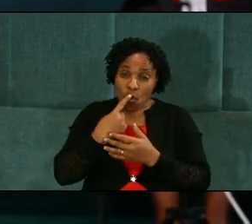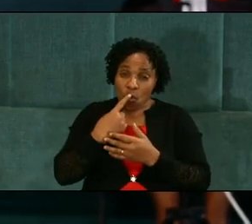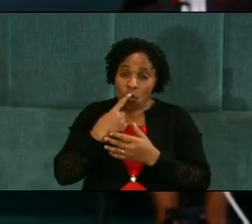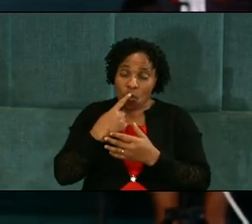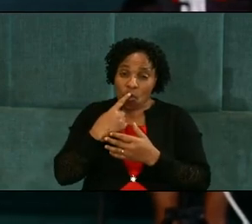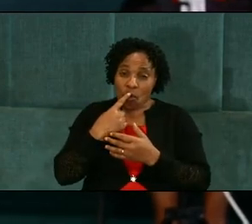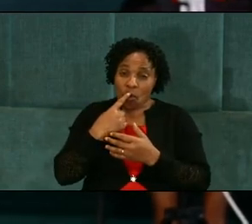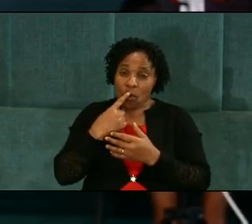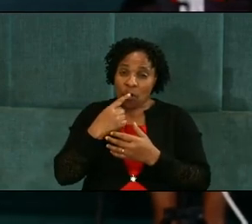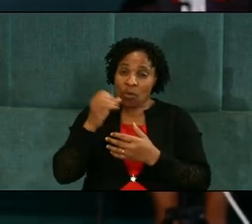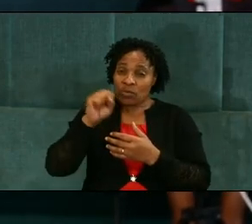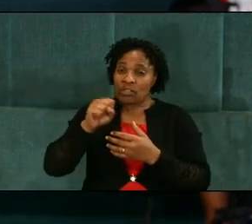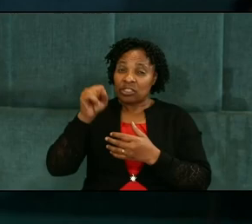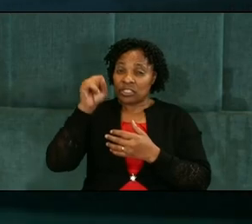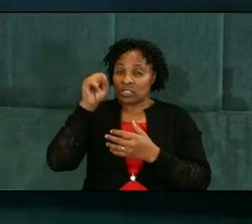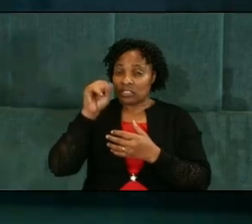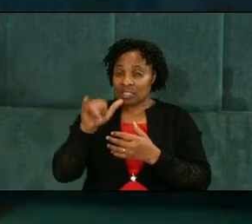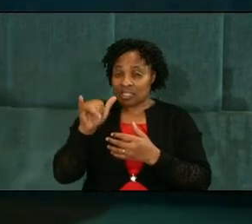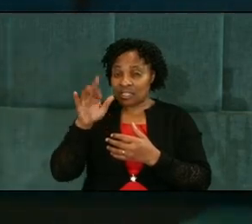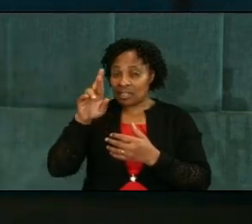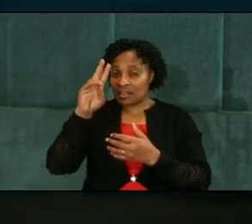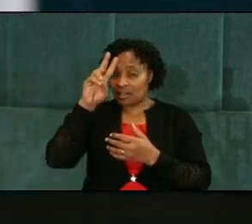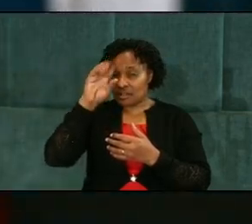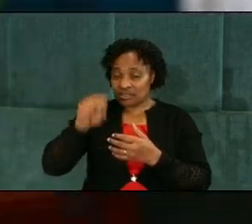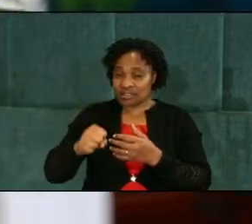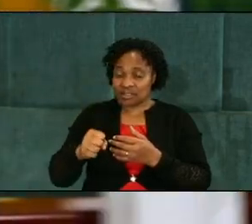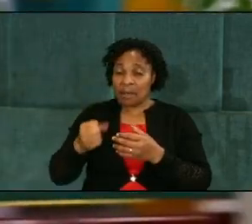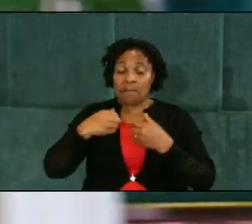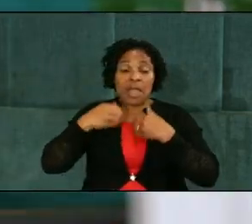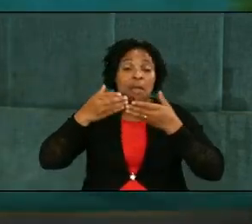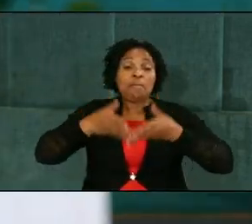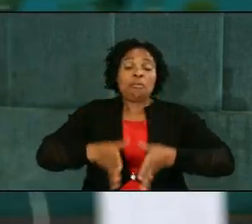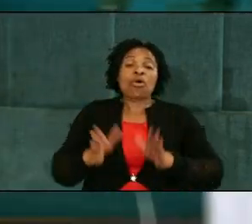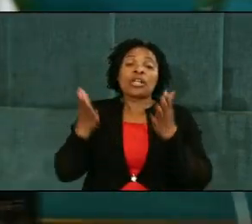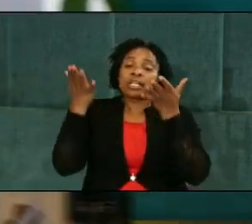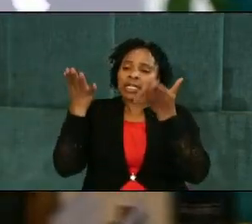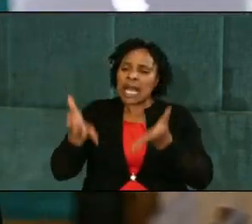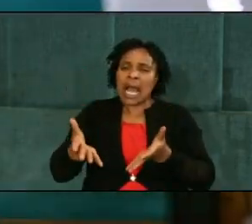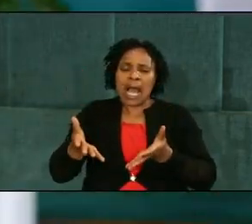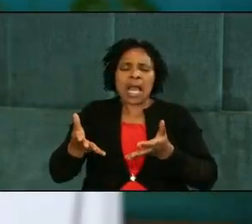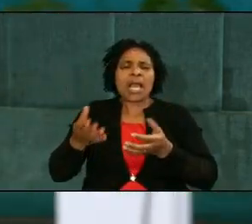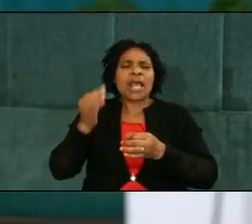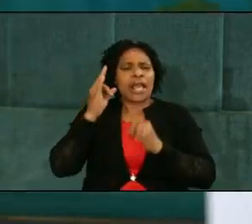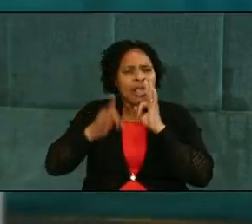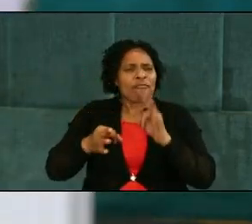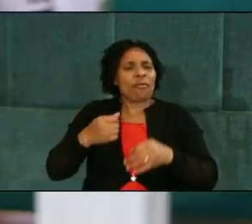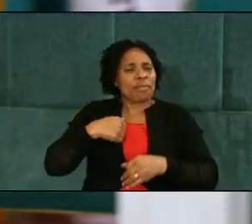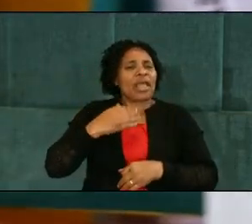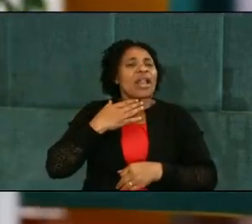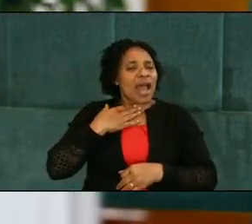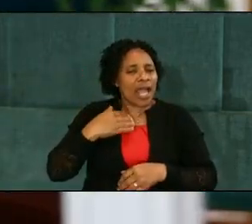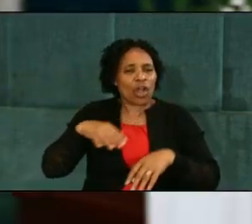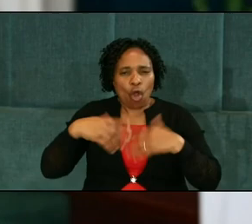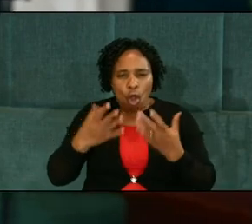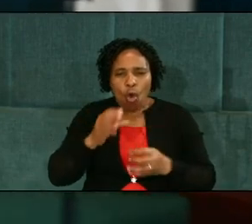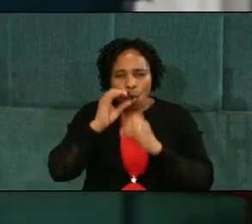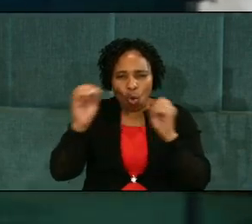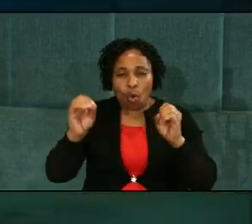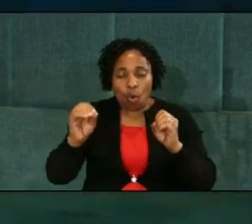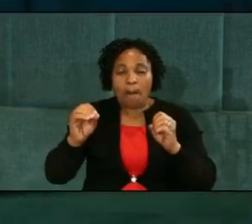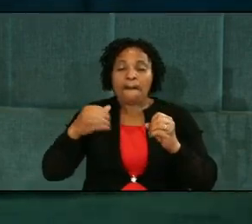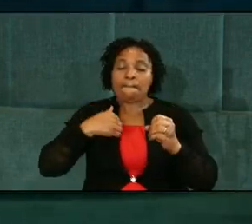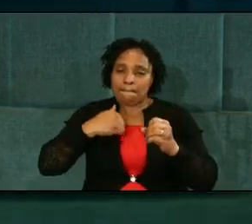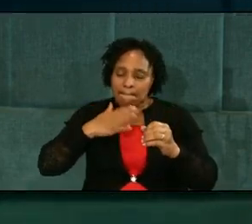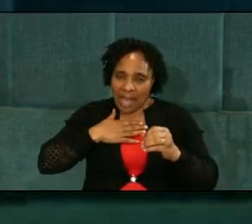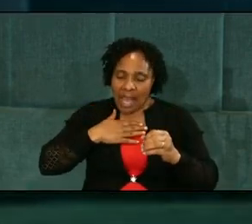Philadelphia experience. I'm born here. And so whether I like it or not, my membership is in church number seven,